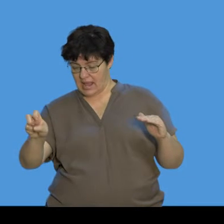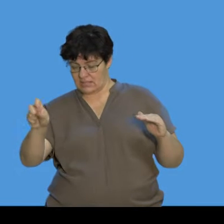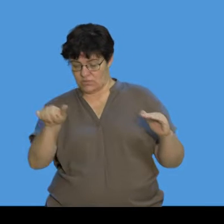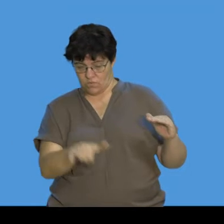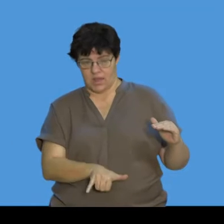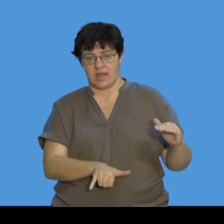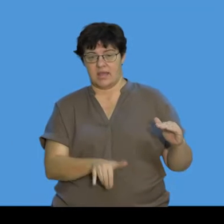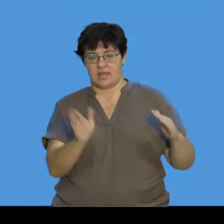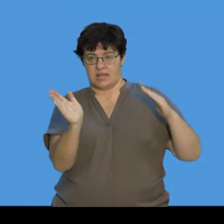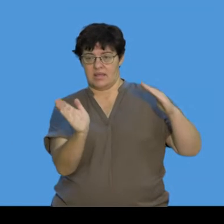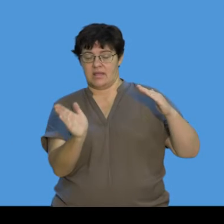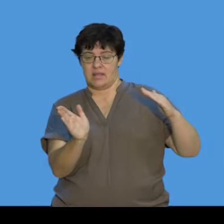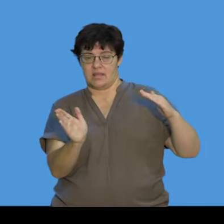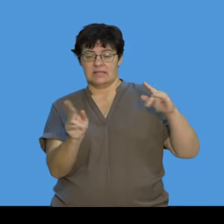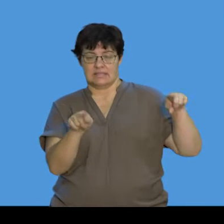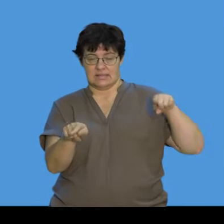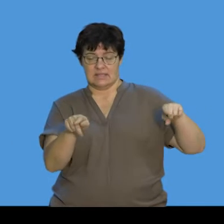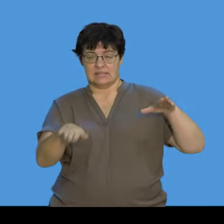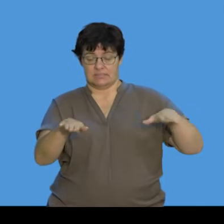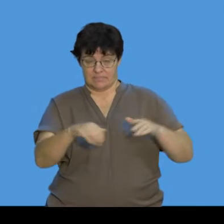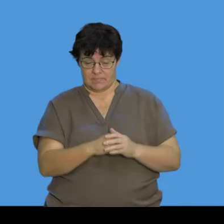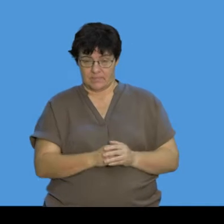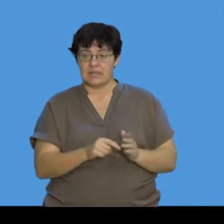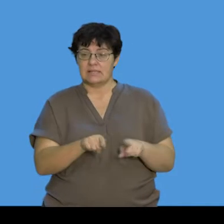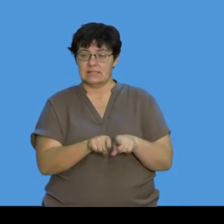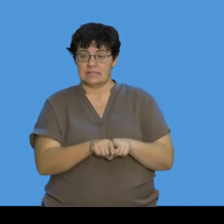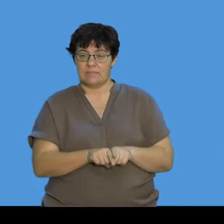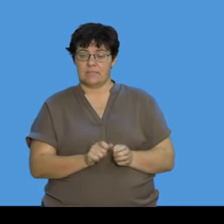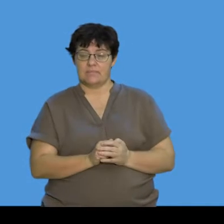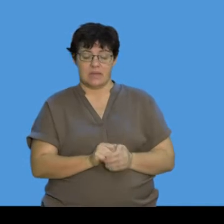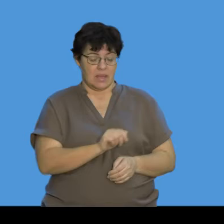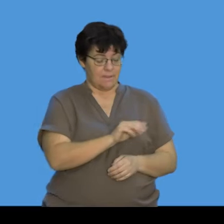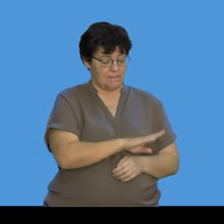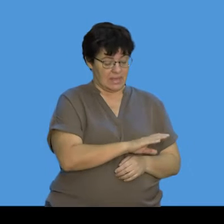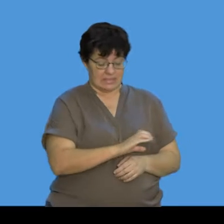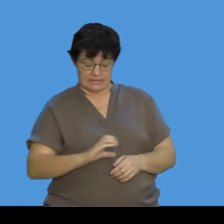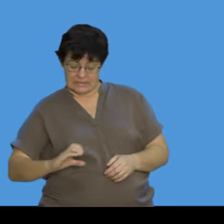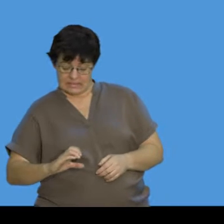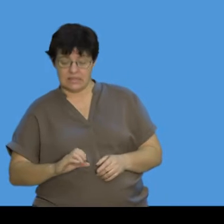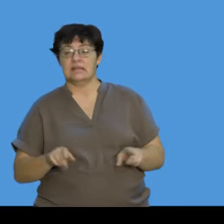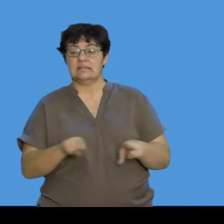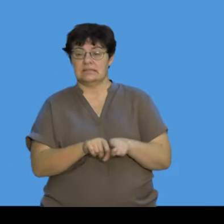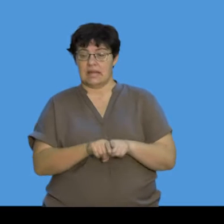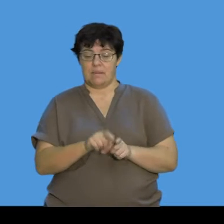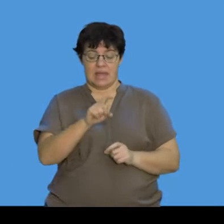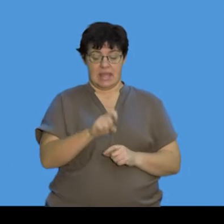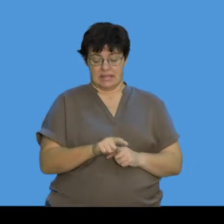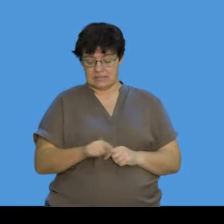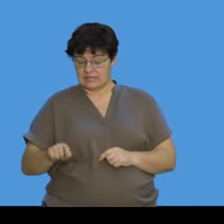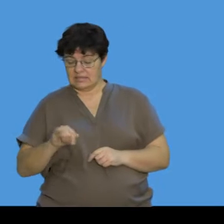to the side XY. And also the side BC must correspond to the